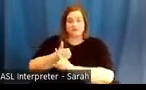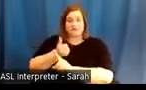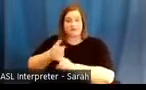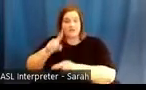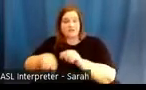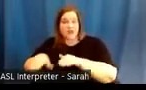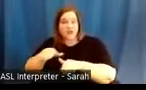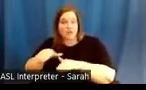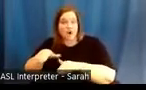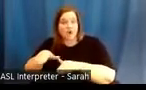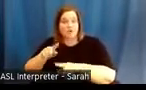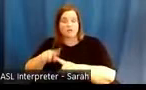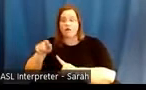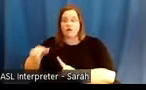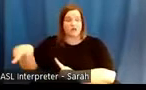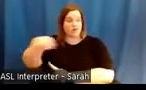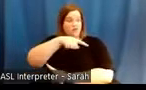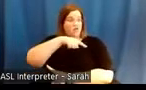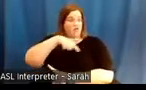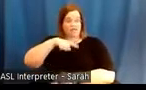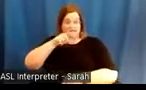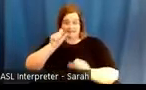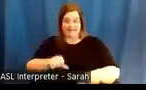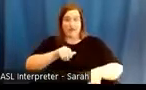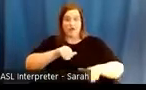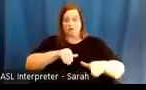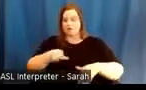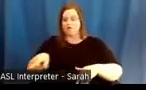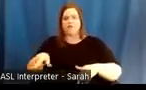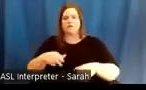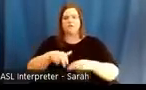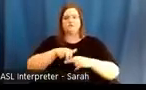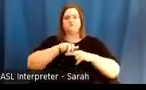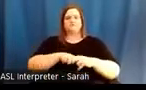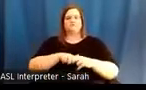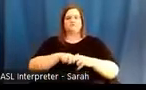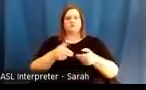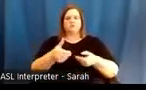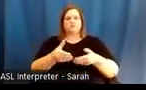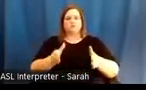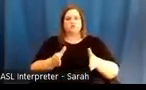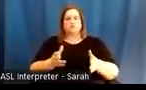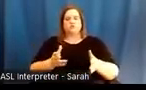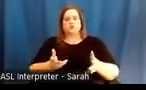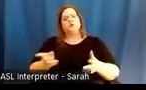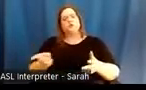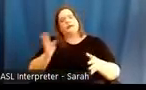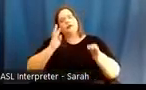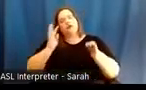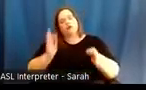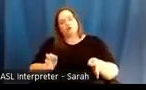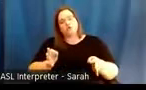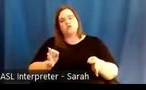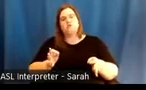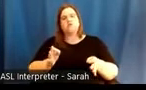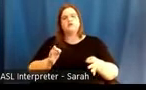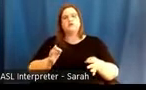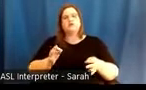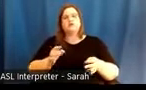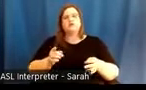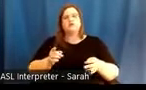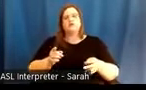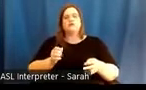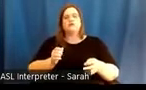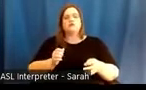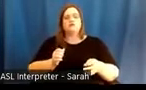else around him can, and he's forced to sit in a room. He chooses to sit in a room, but he also has, you know, feels like he needs to